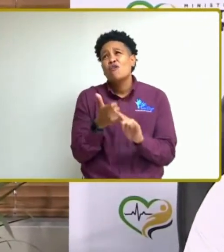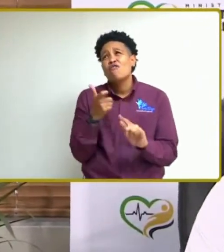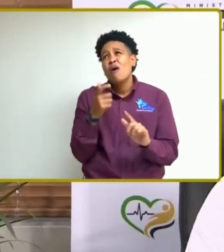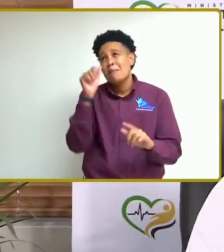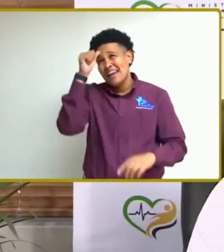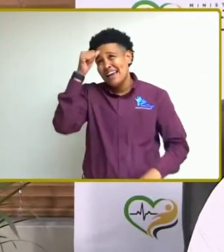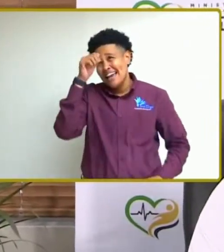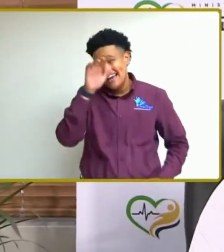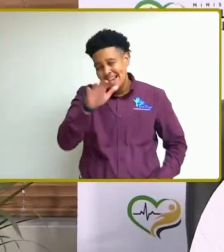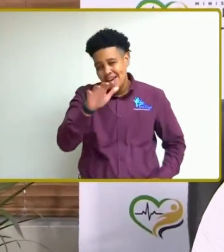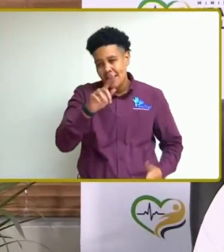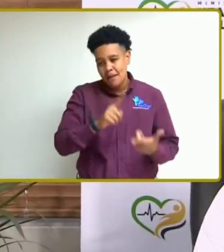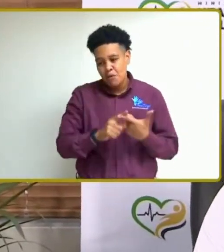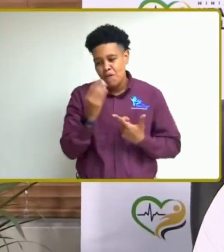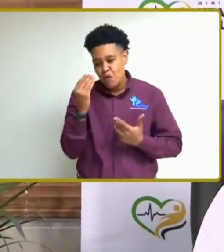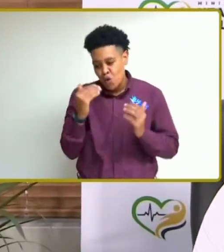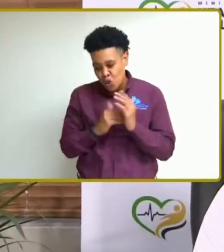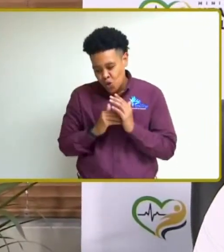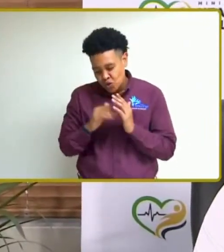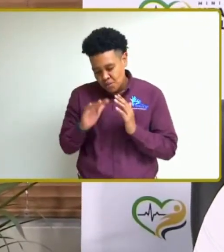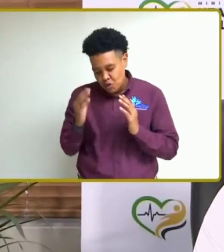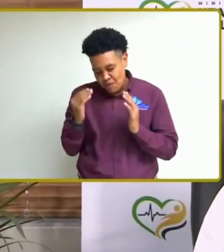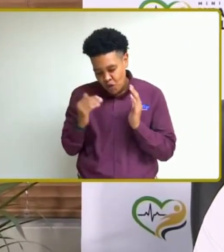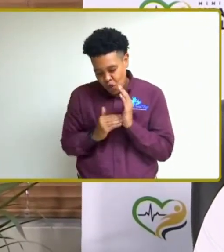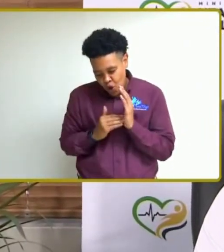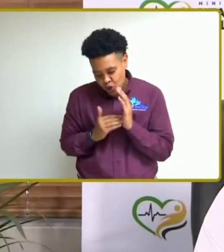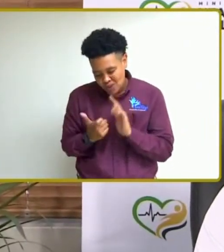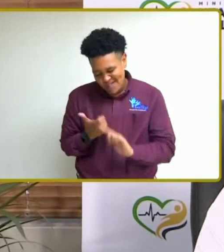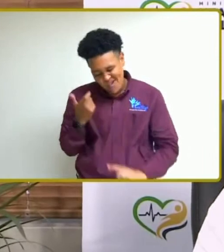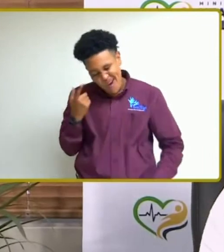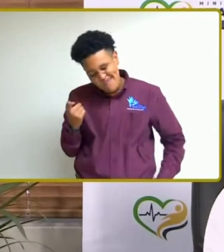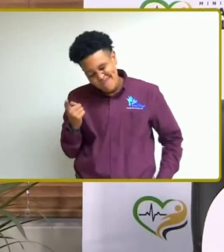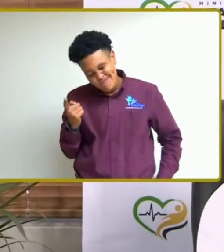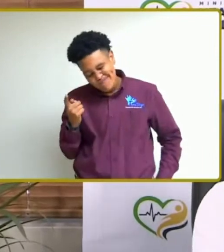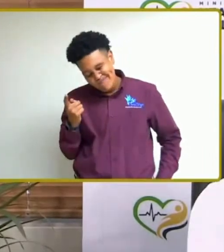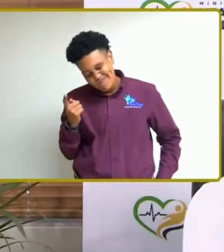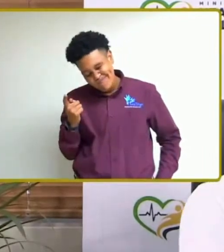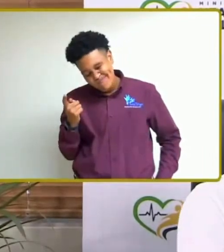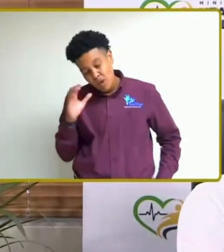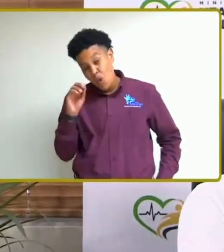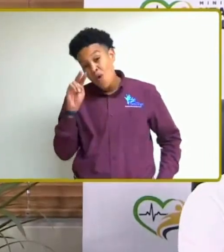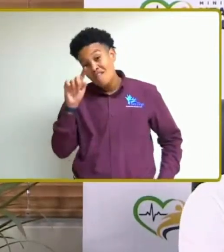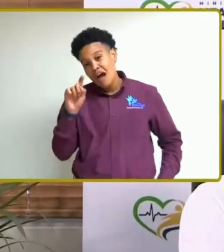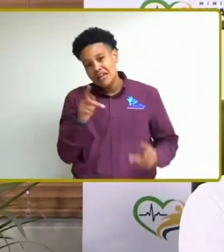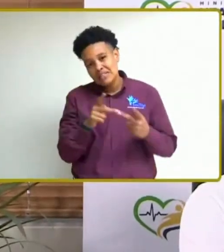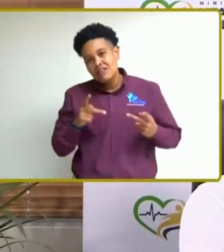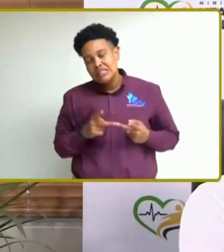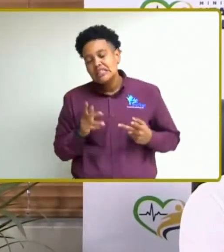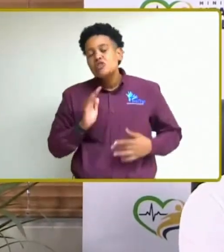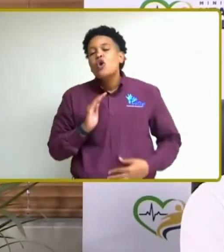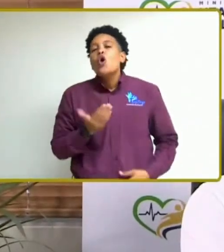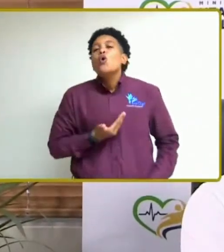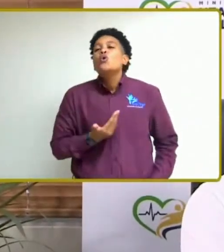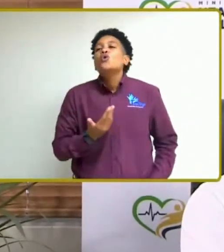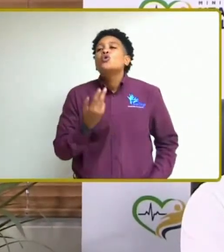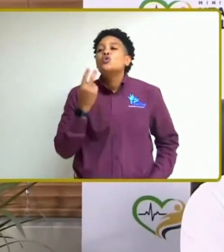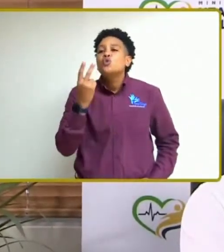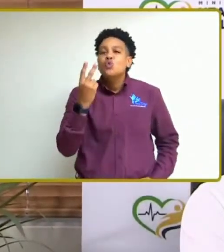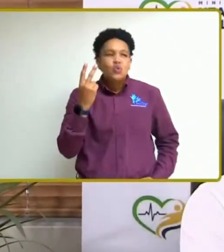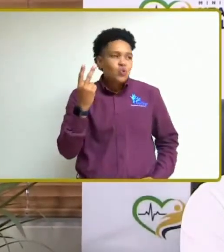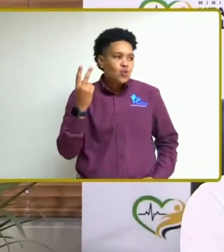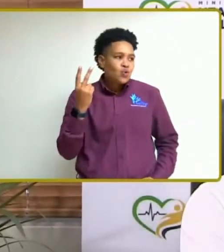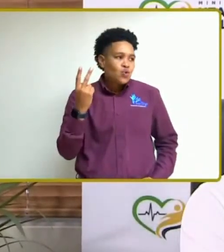India and approximately 14,000 from COVAX. So our